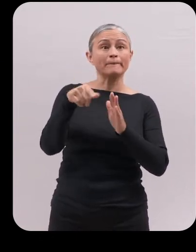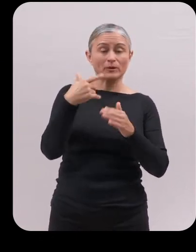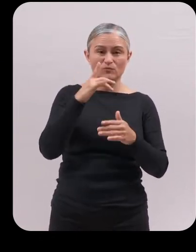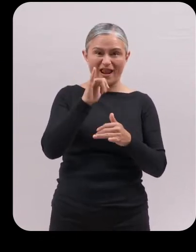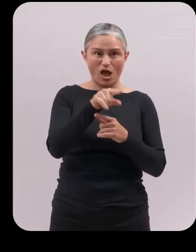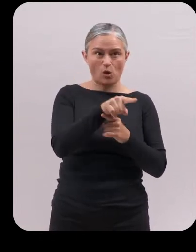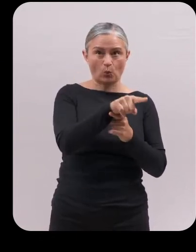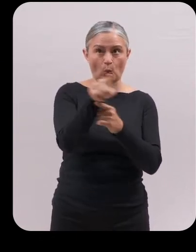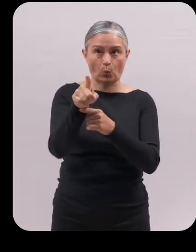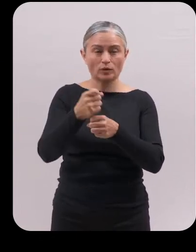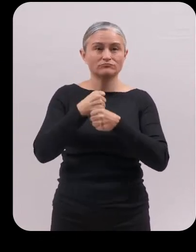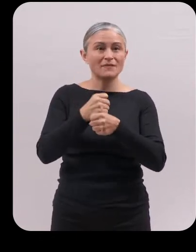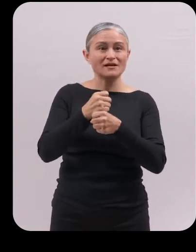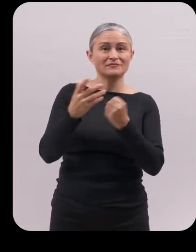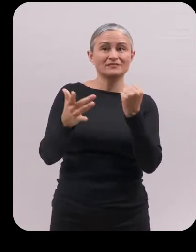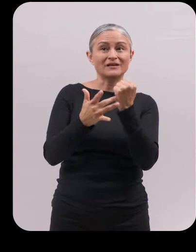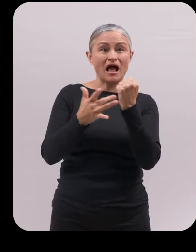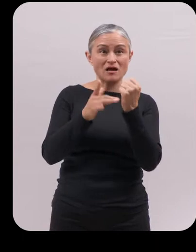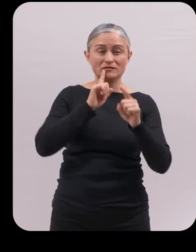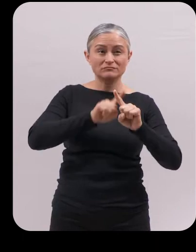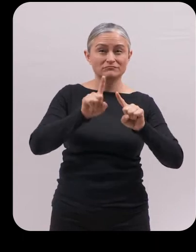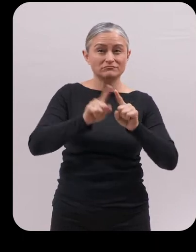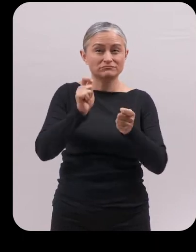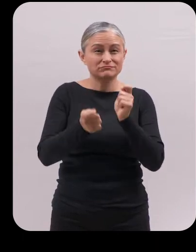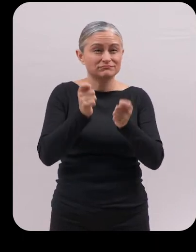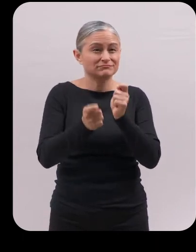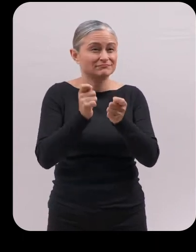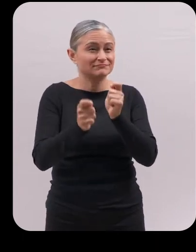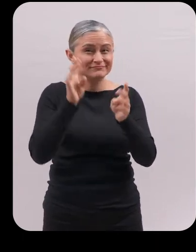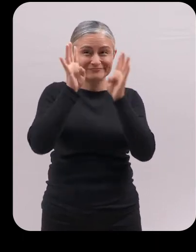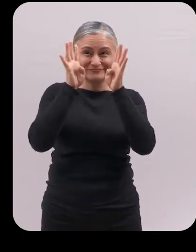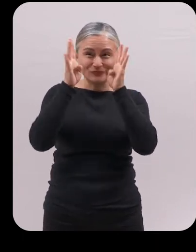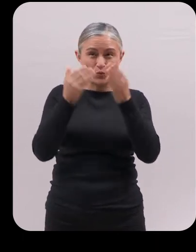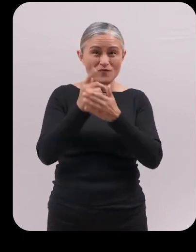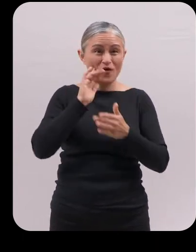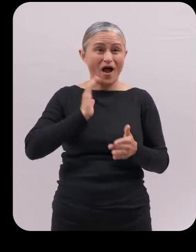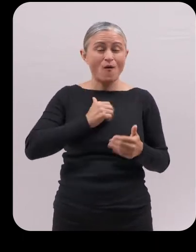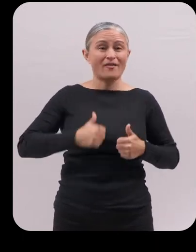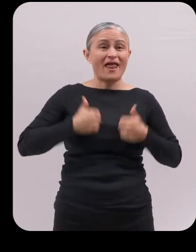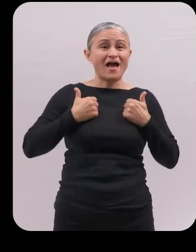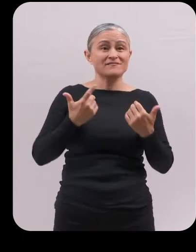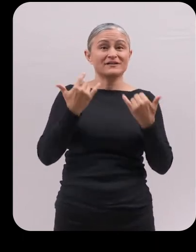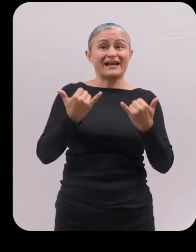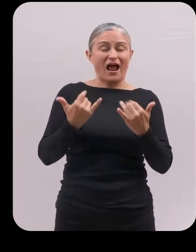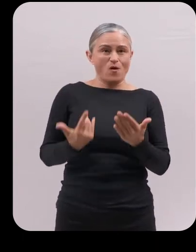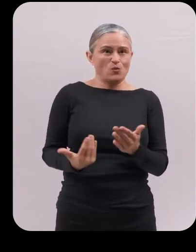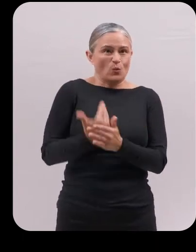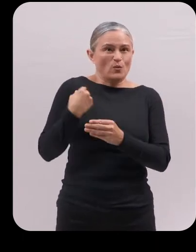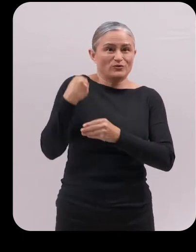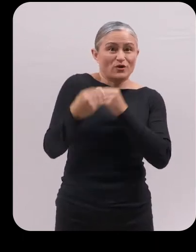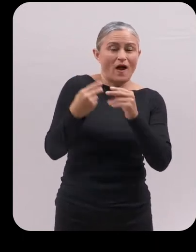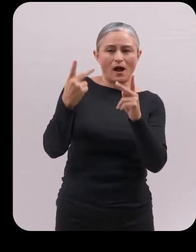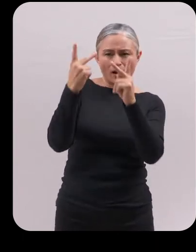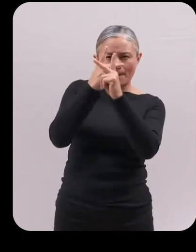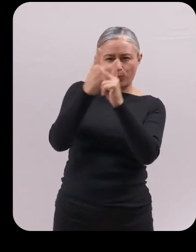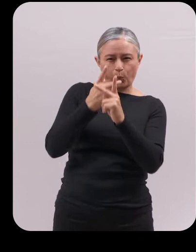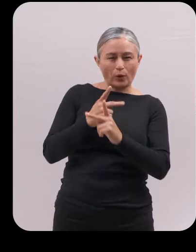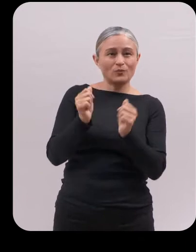incredible technology and brought countless innovations to our lives. It's the dawn of a new generational shift in computing with